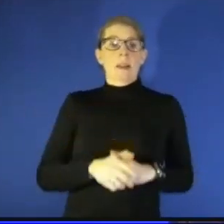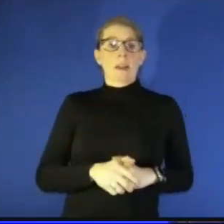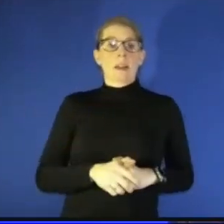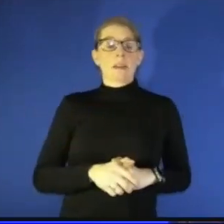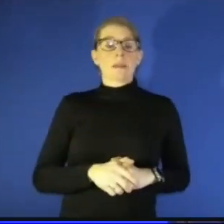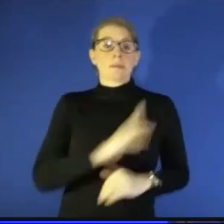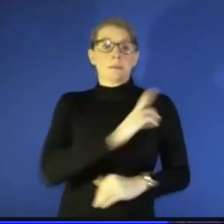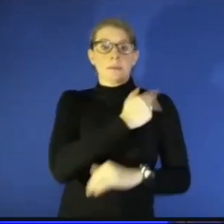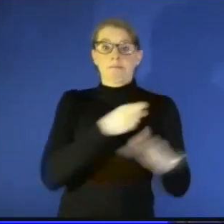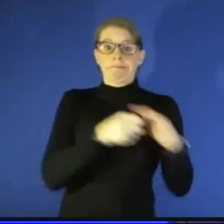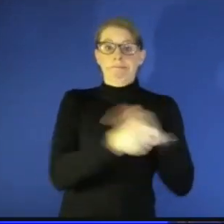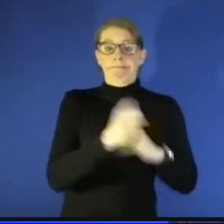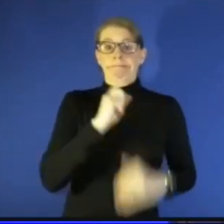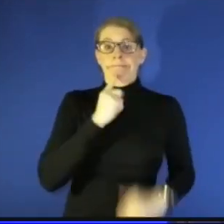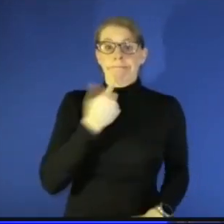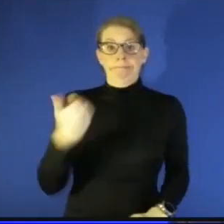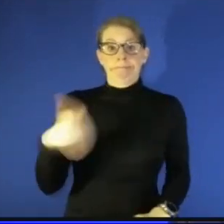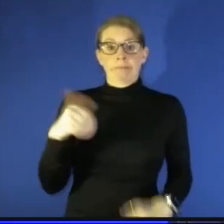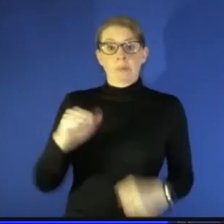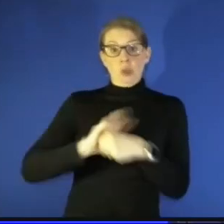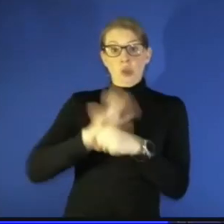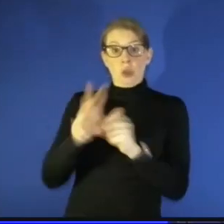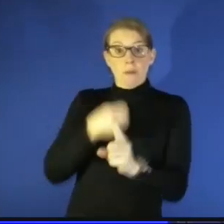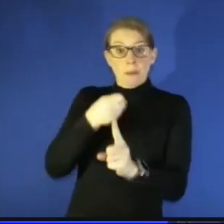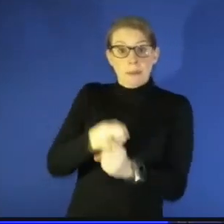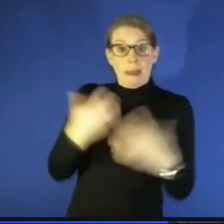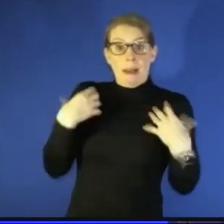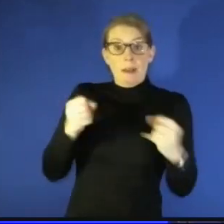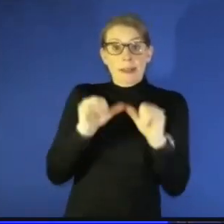does COVID impact the health systems